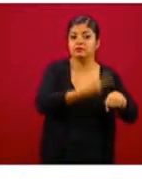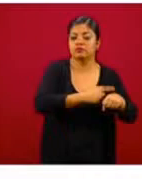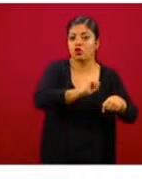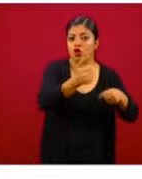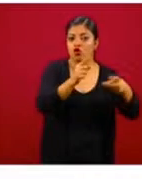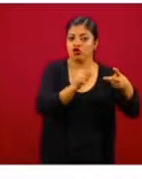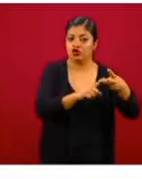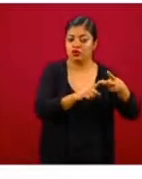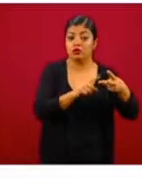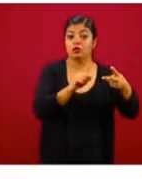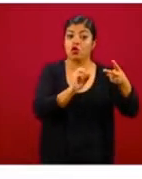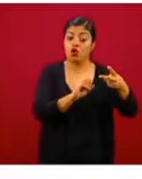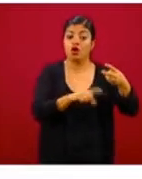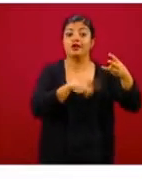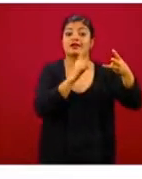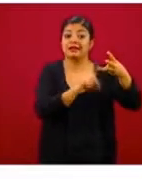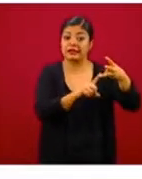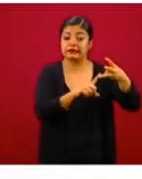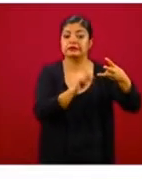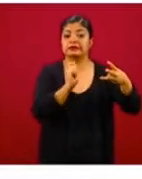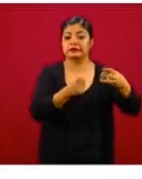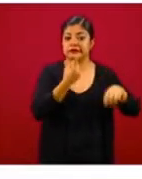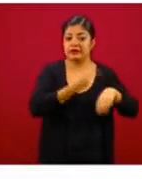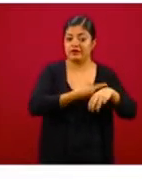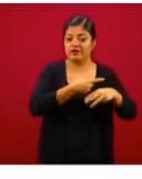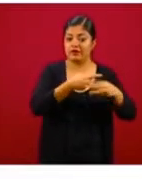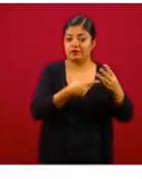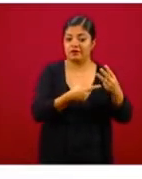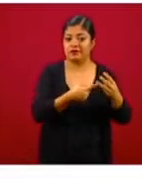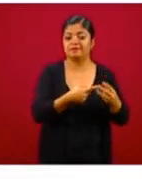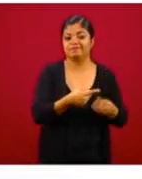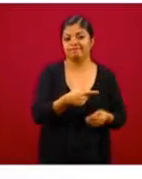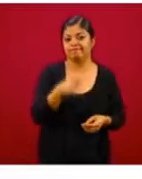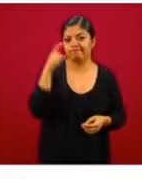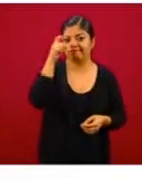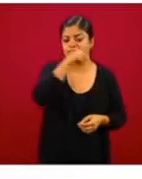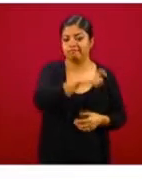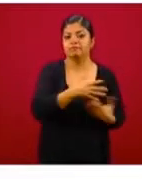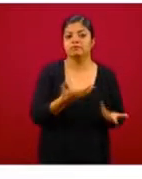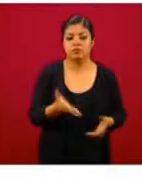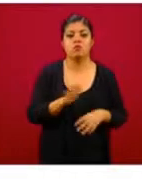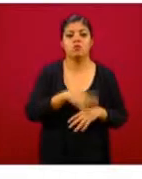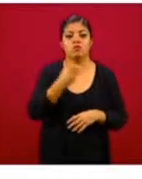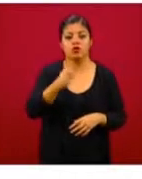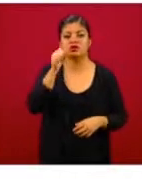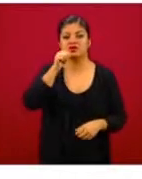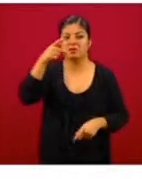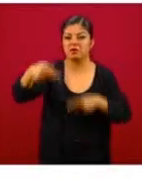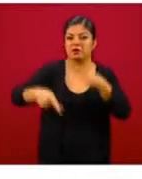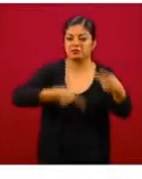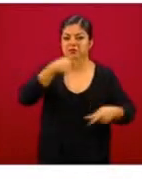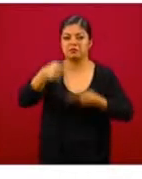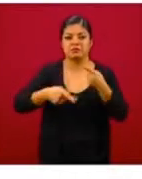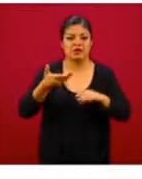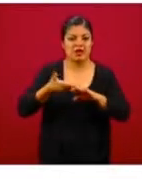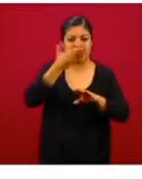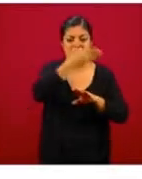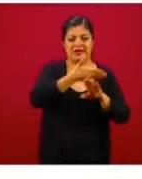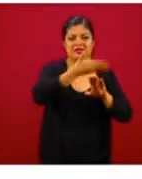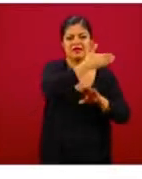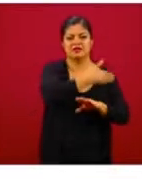64% of deaths. So people suffered from at least one, if not one or two or more of